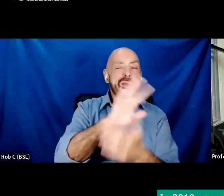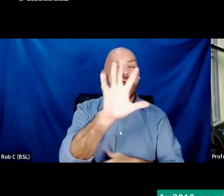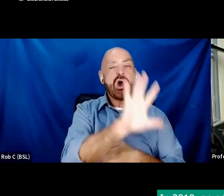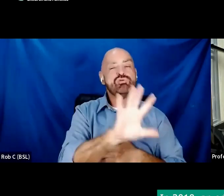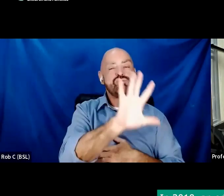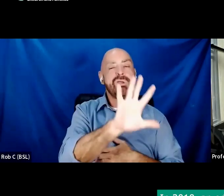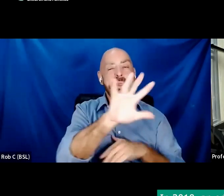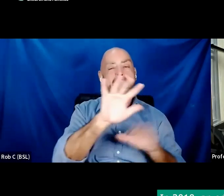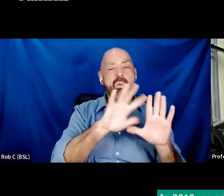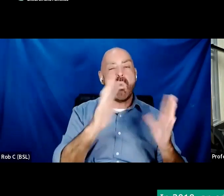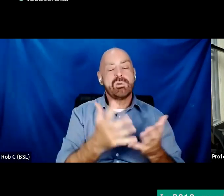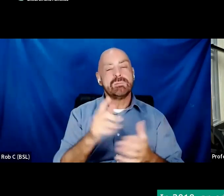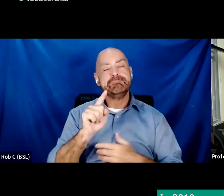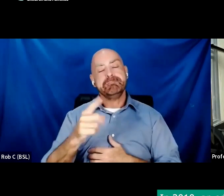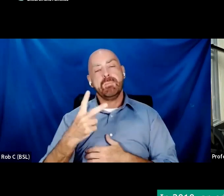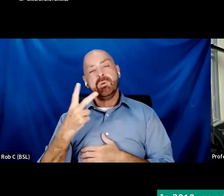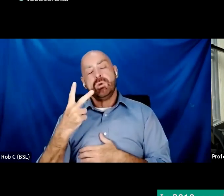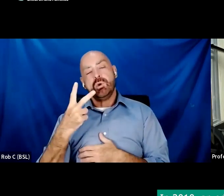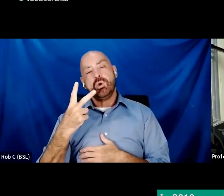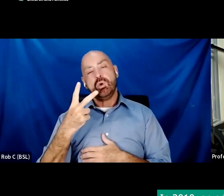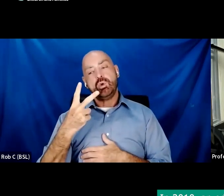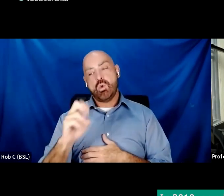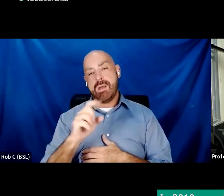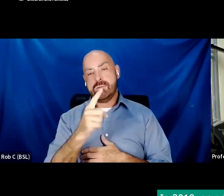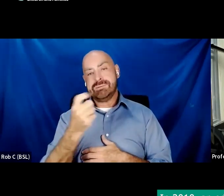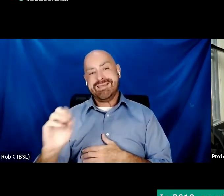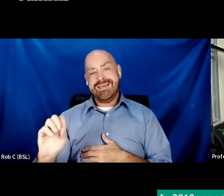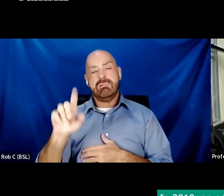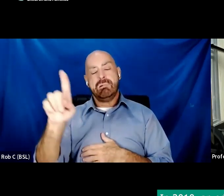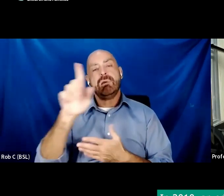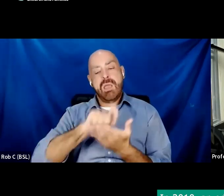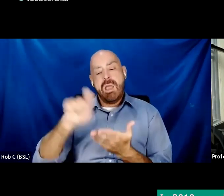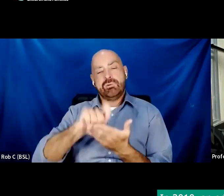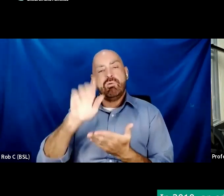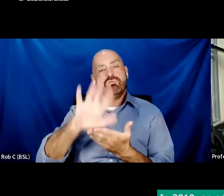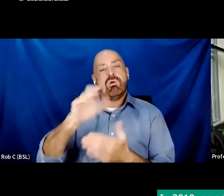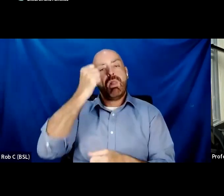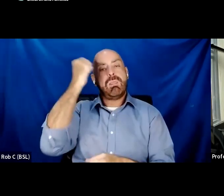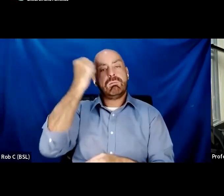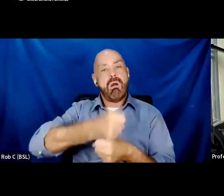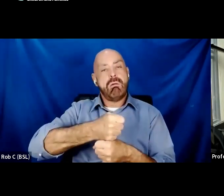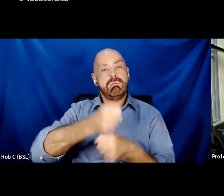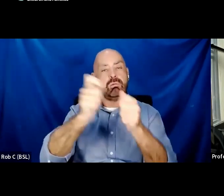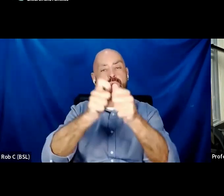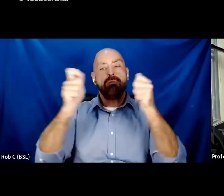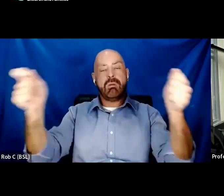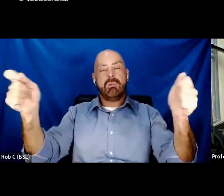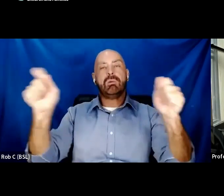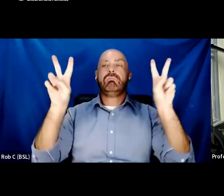In 2010, an editorial in The Guardian was published entitled,